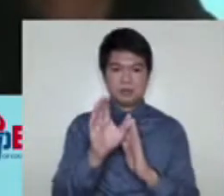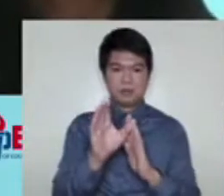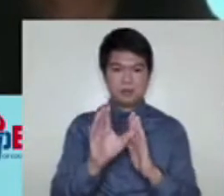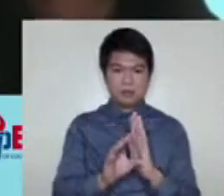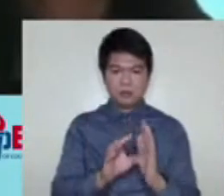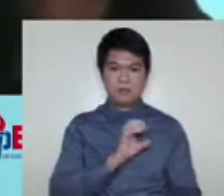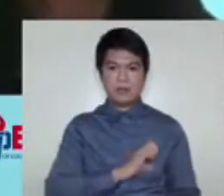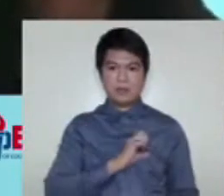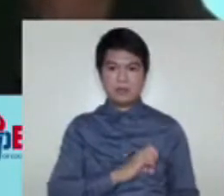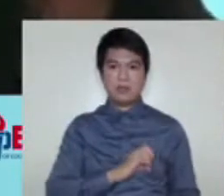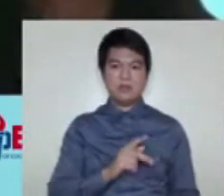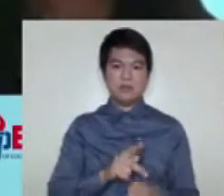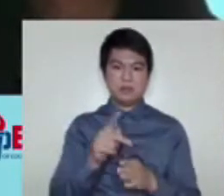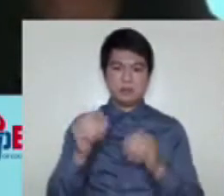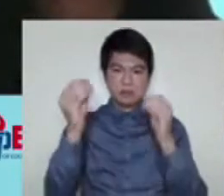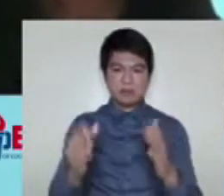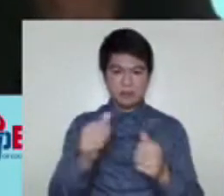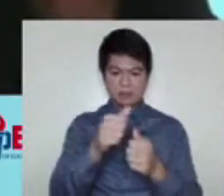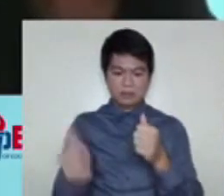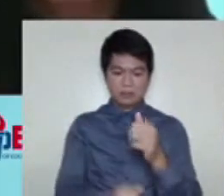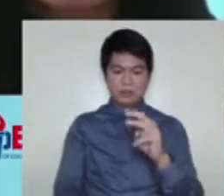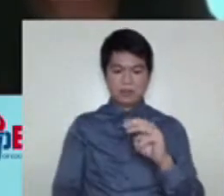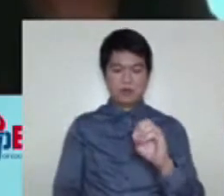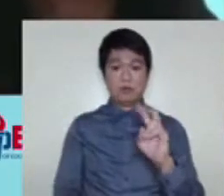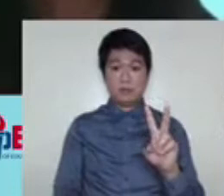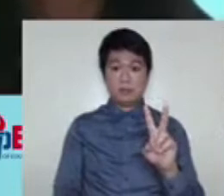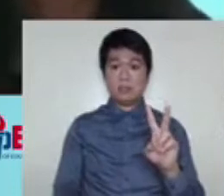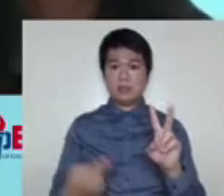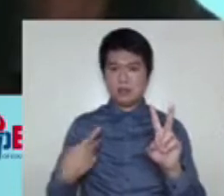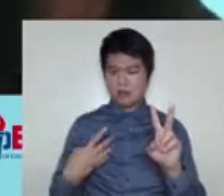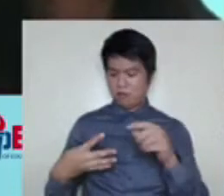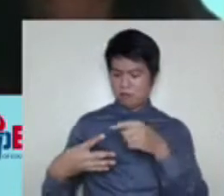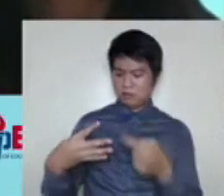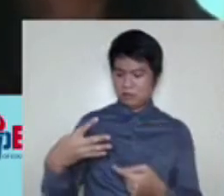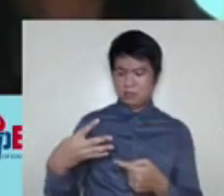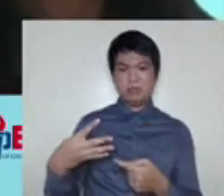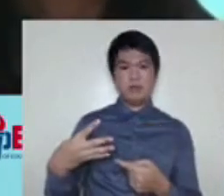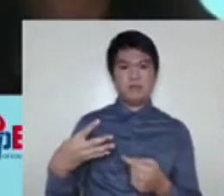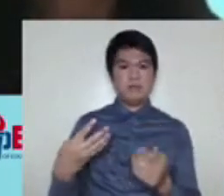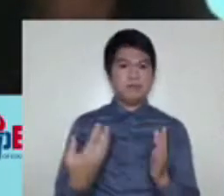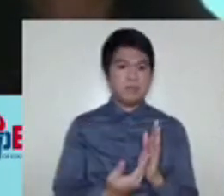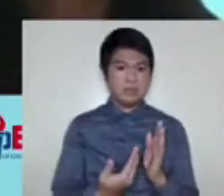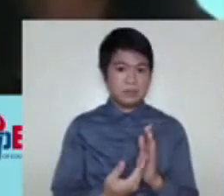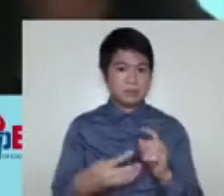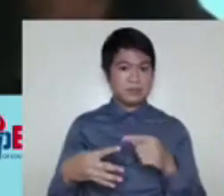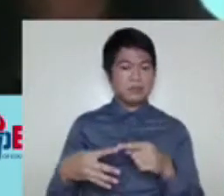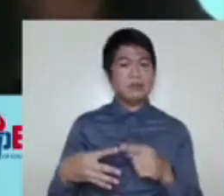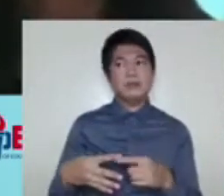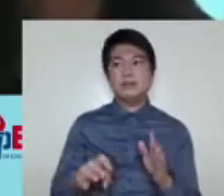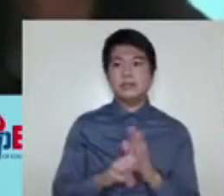can see, under the MOVs column, we have 4 kinds of MOVs. So for example, if you have